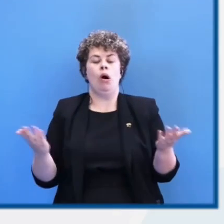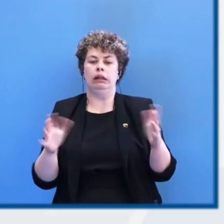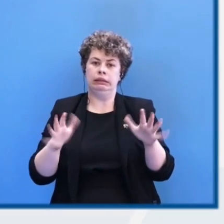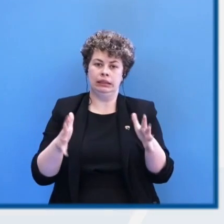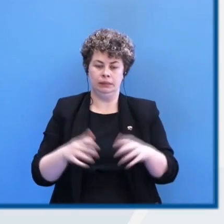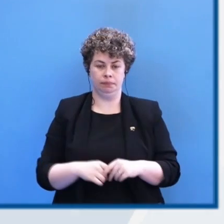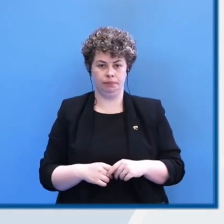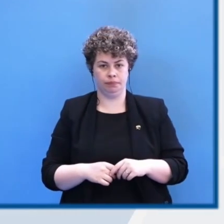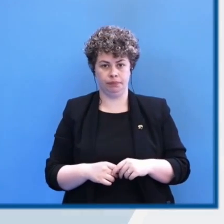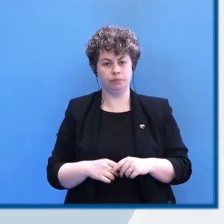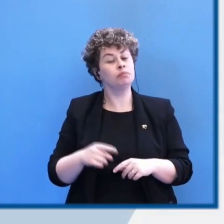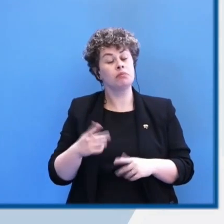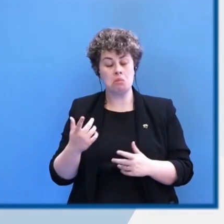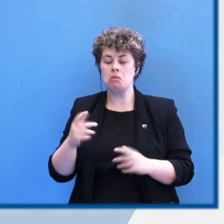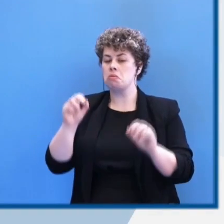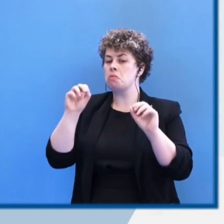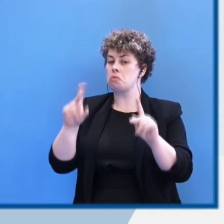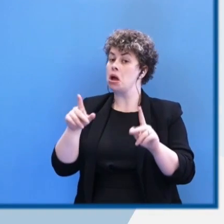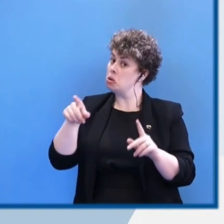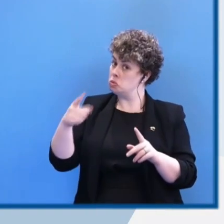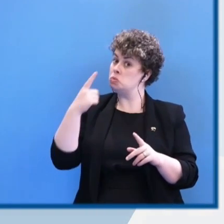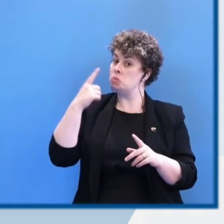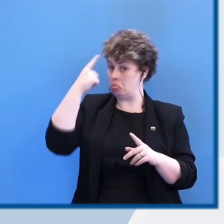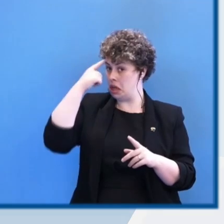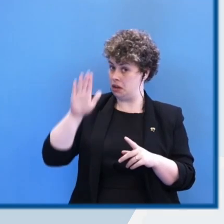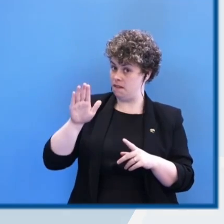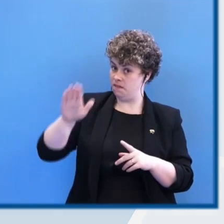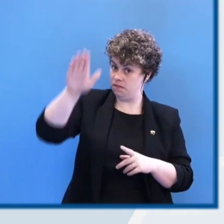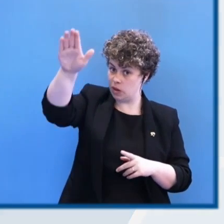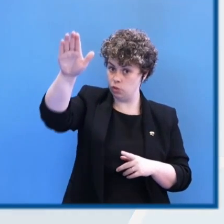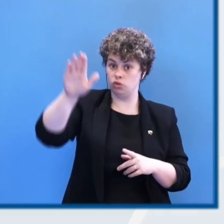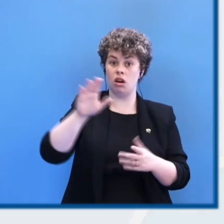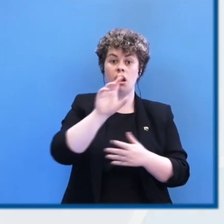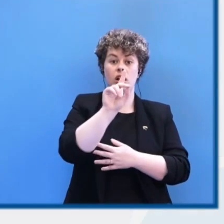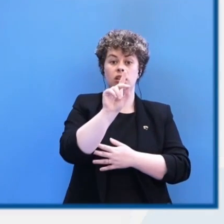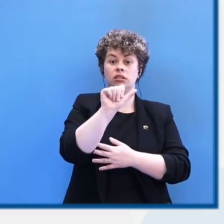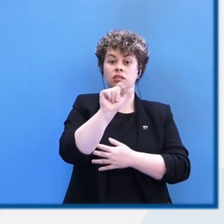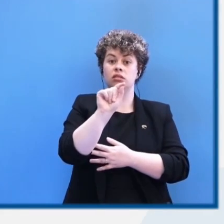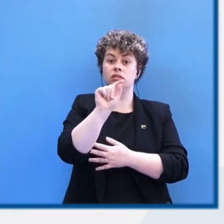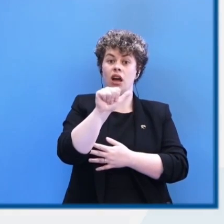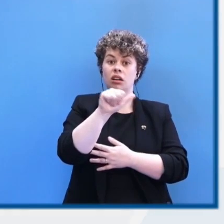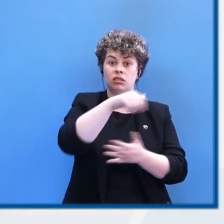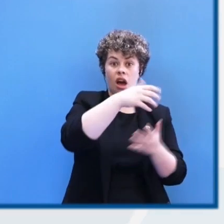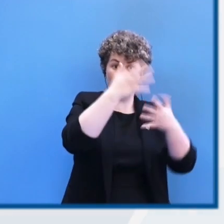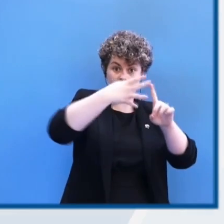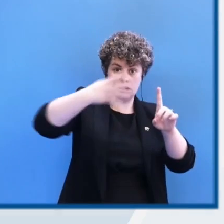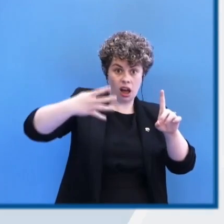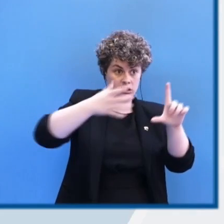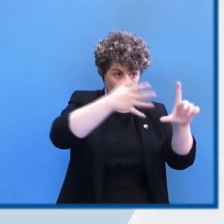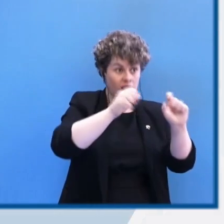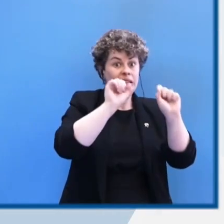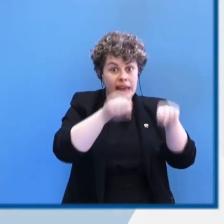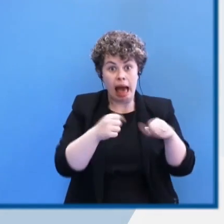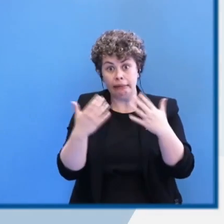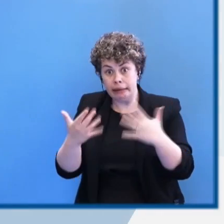large data sets and getting that kind of expertise out there, or is that something that maybe has to wait until we figure out how